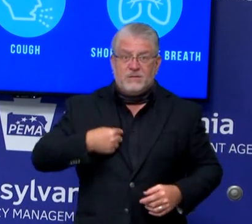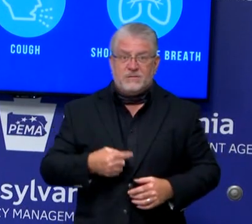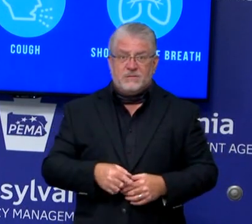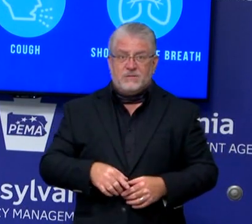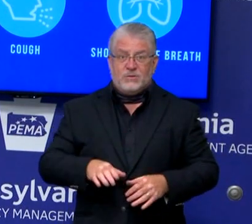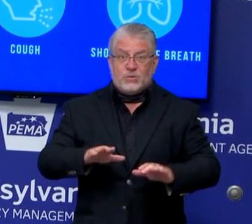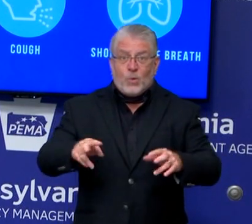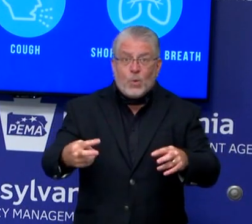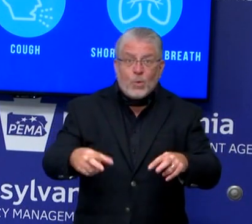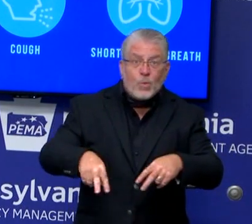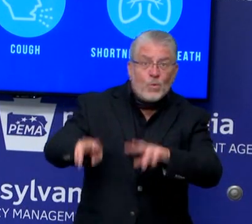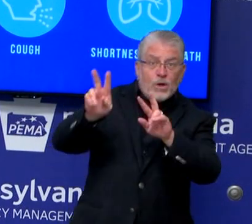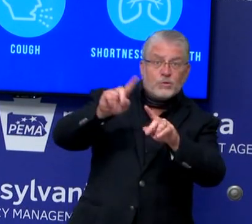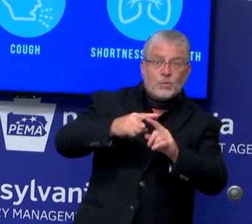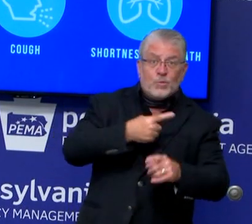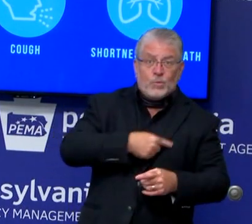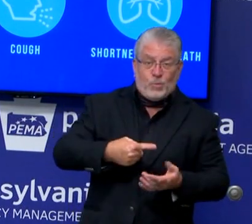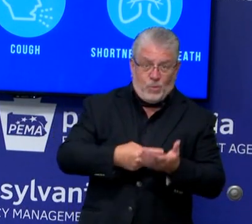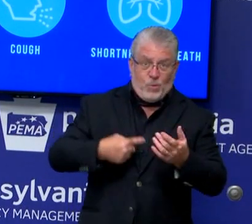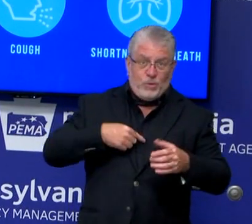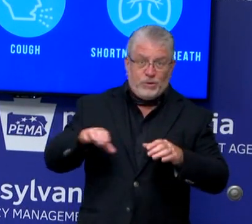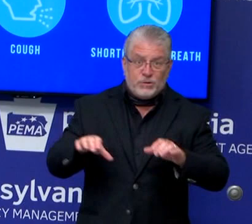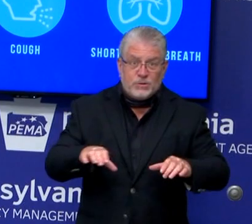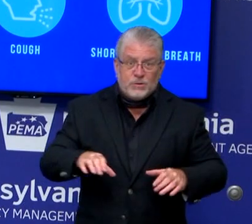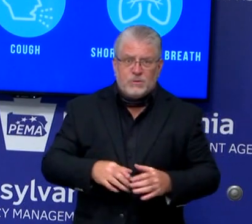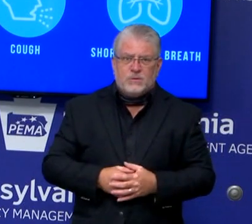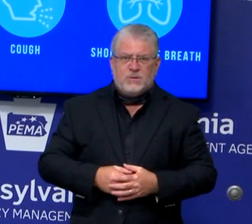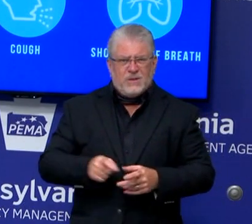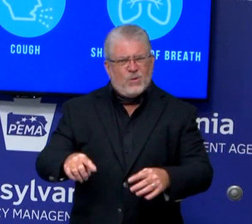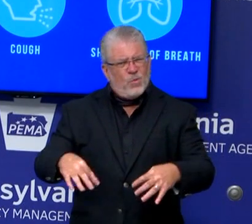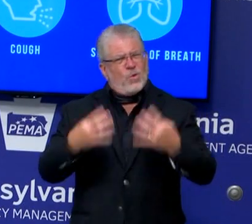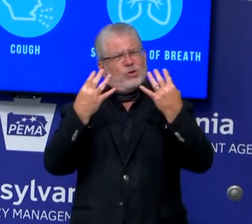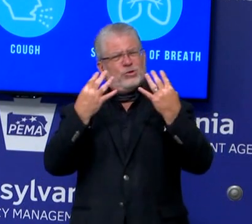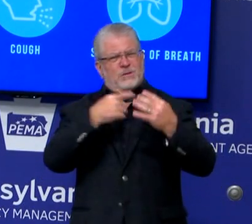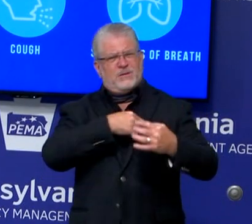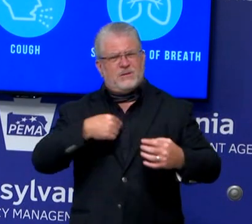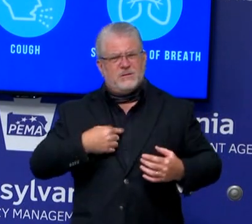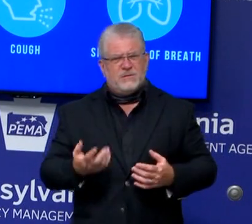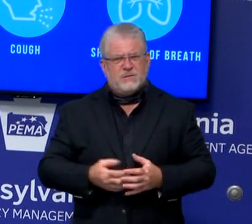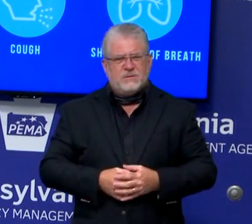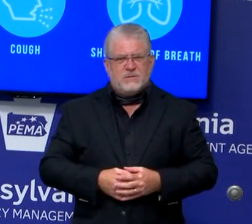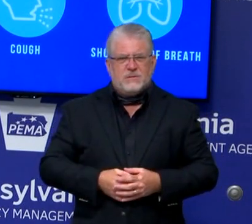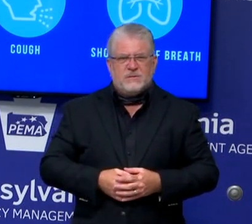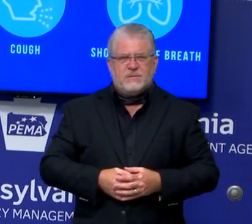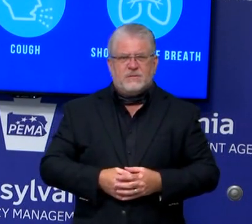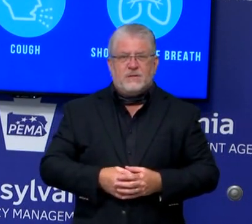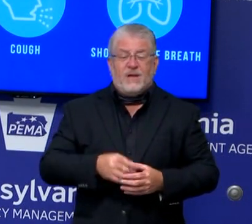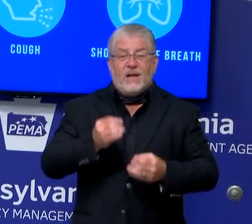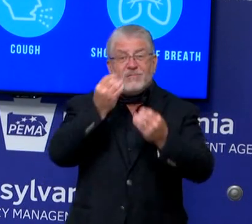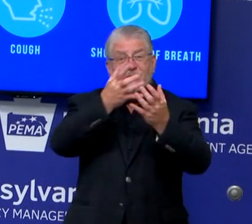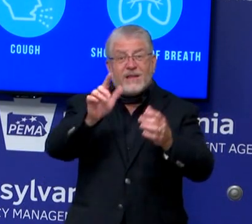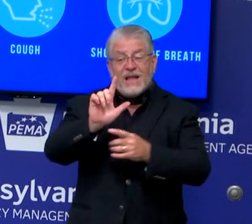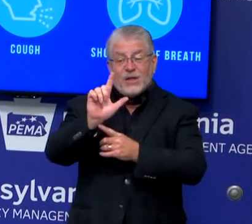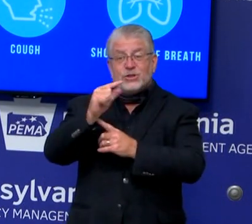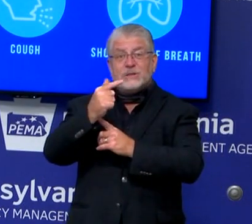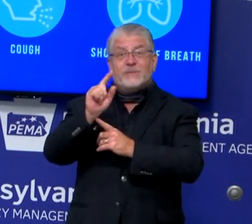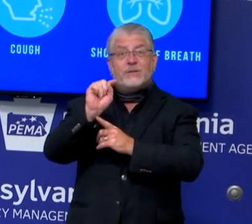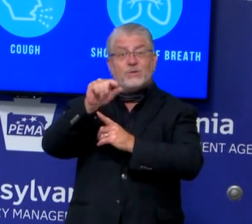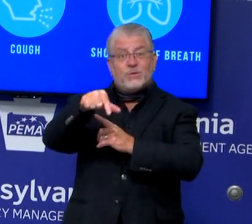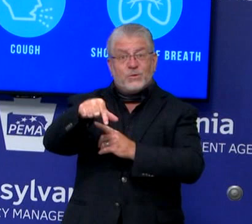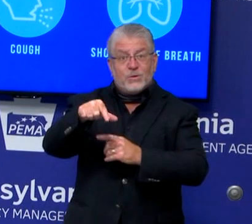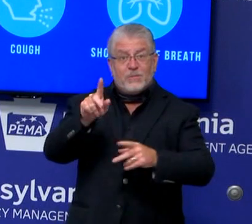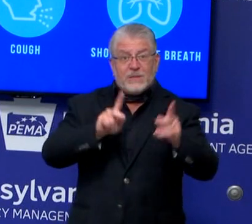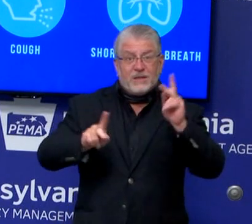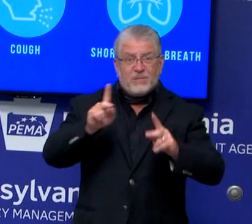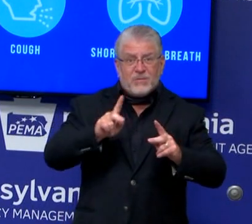watching how we act. And to all LGBTQ young people, it is okay to be you,